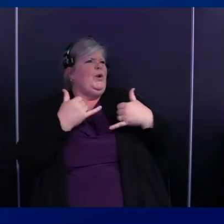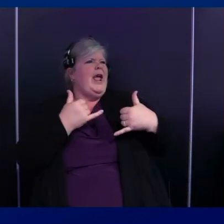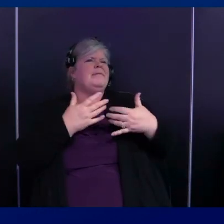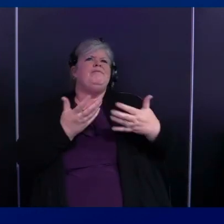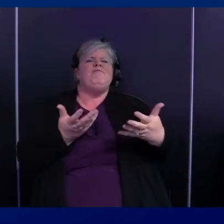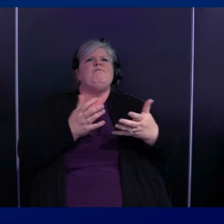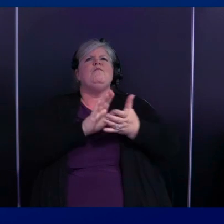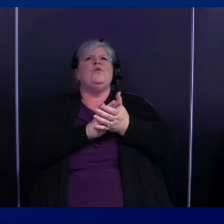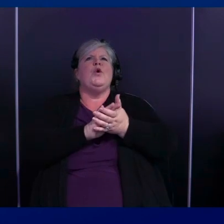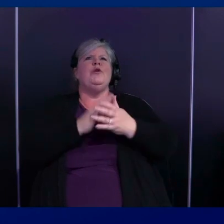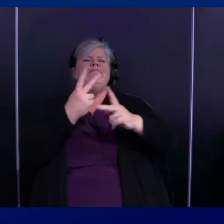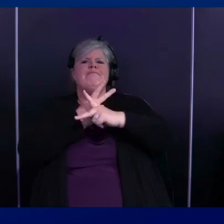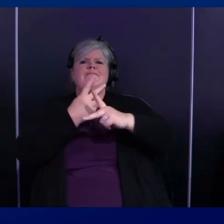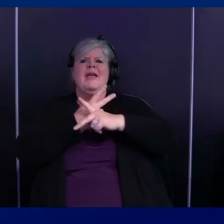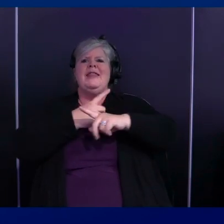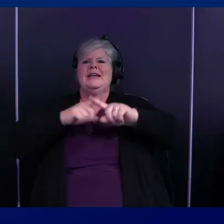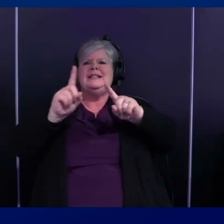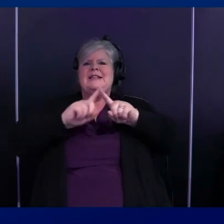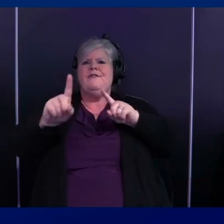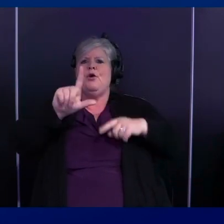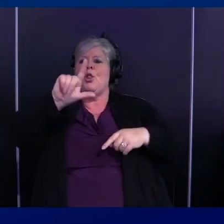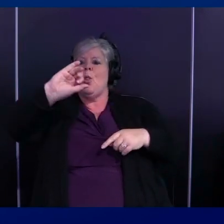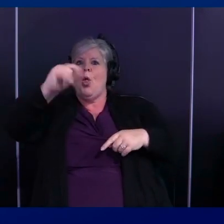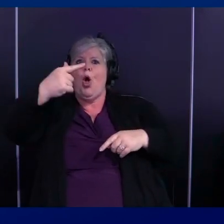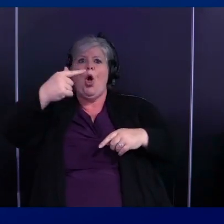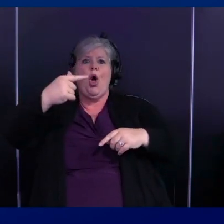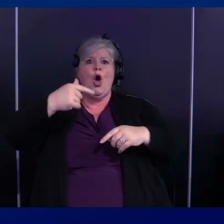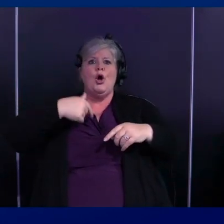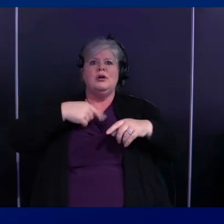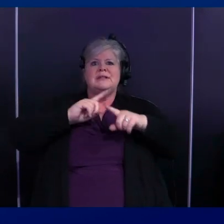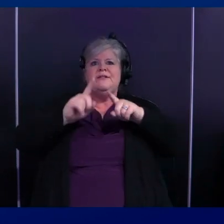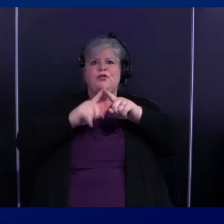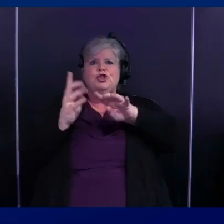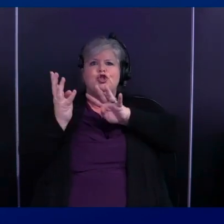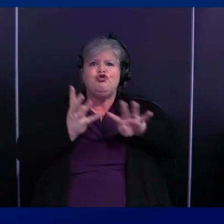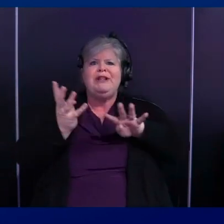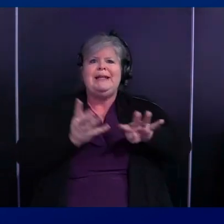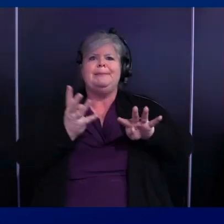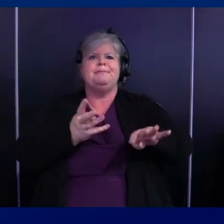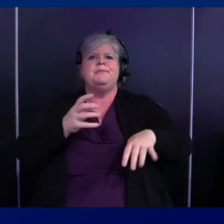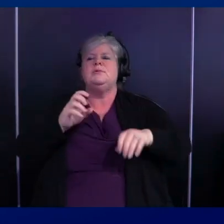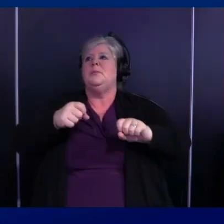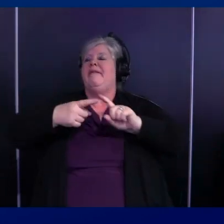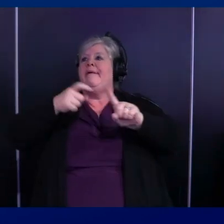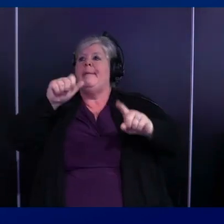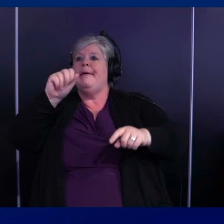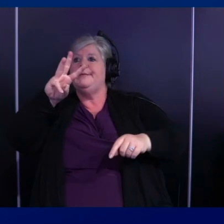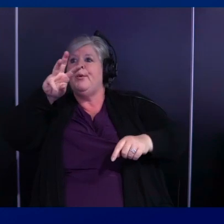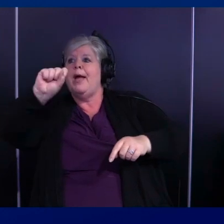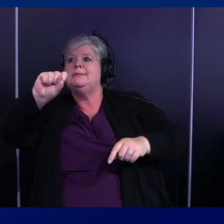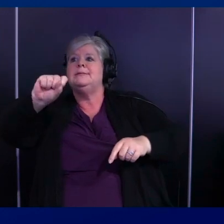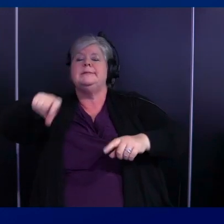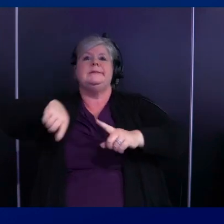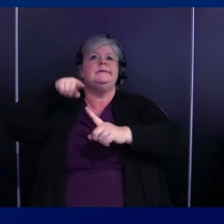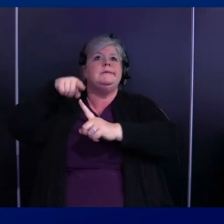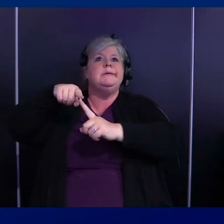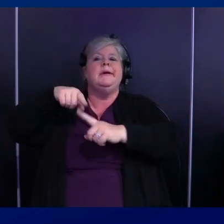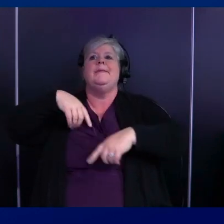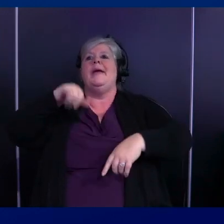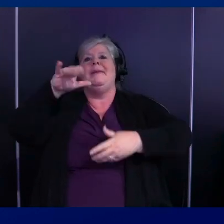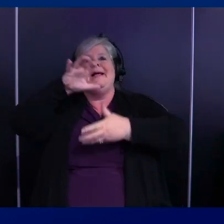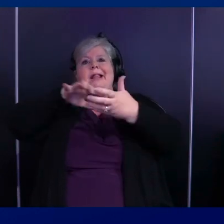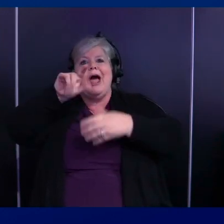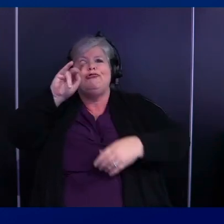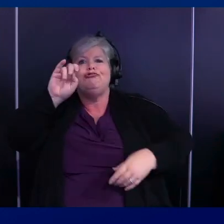various log streams that customers have. Those could be from AWS sources, things like